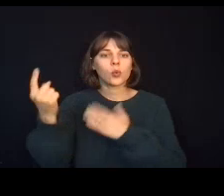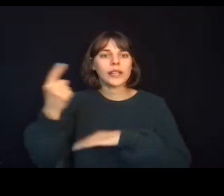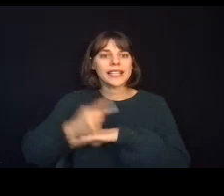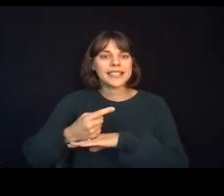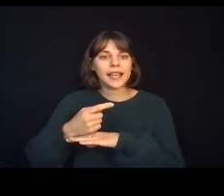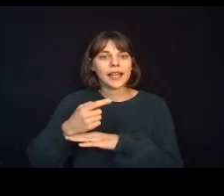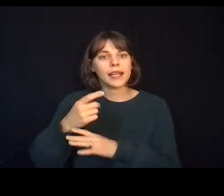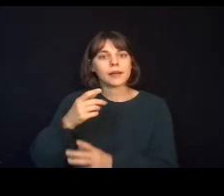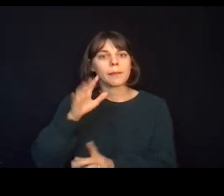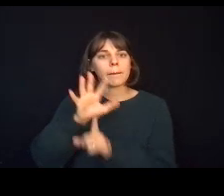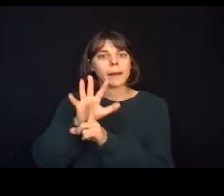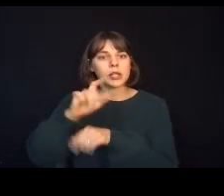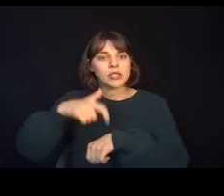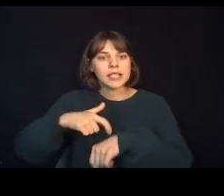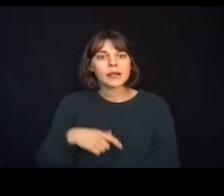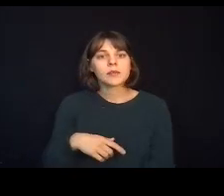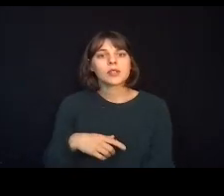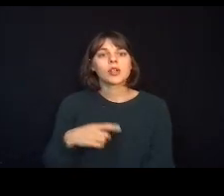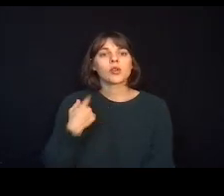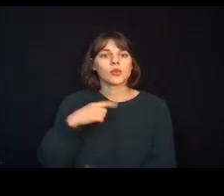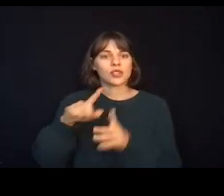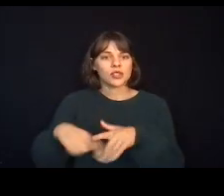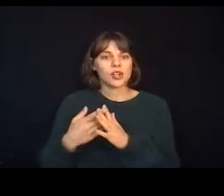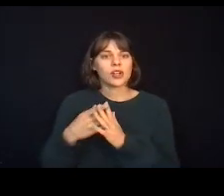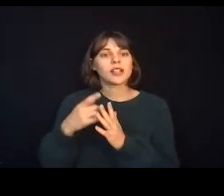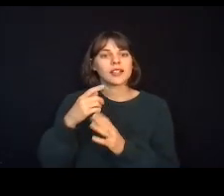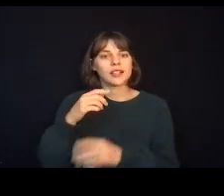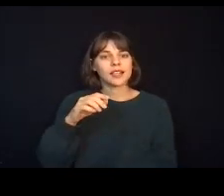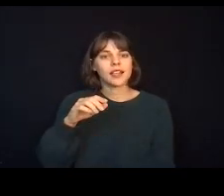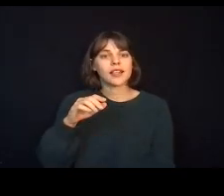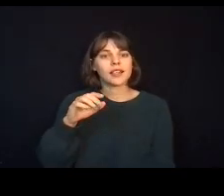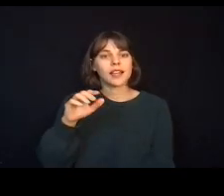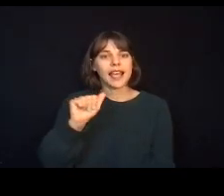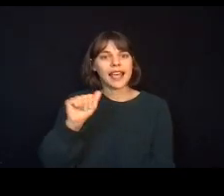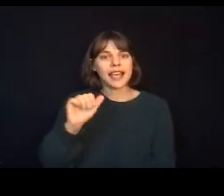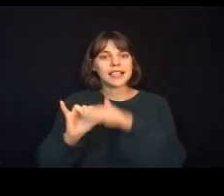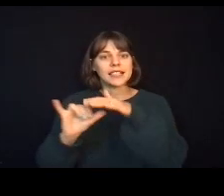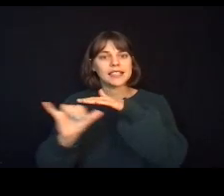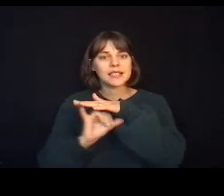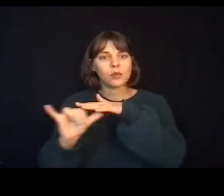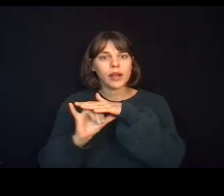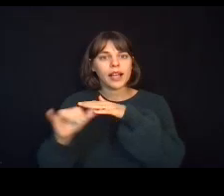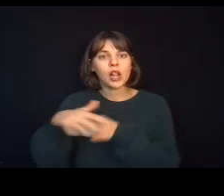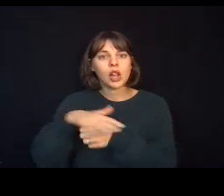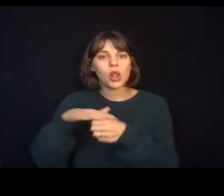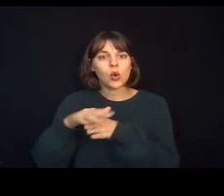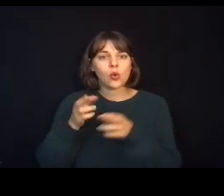area. That route will be discontinued at the completion of the project.